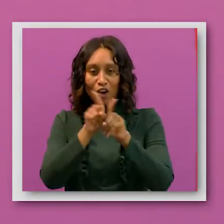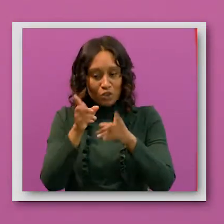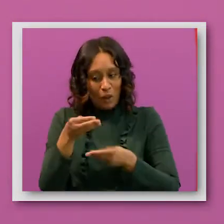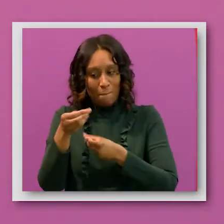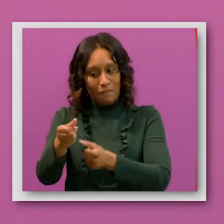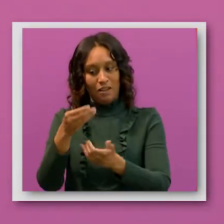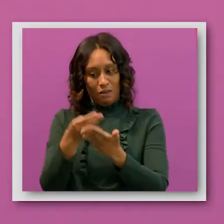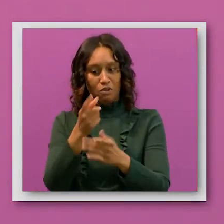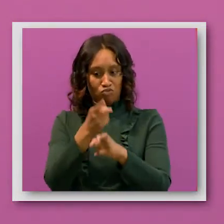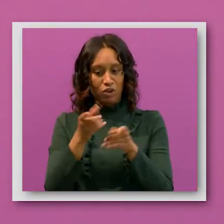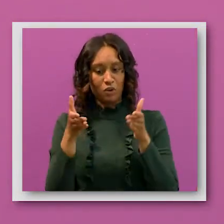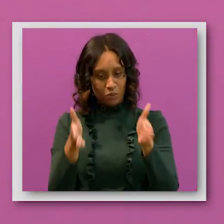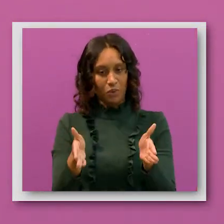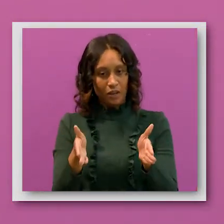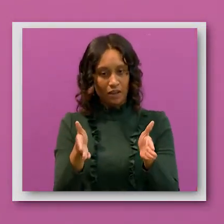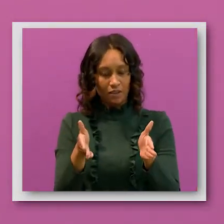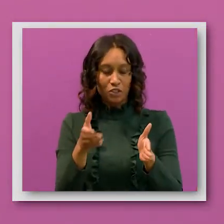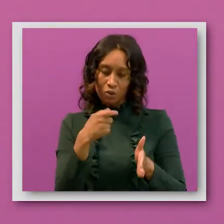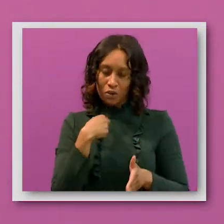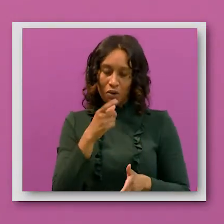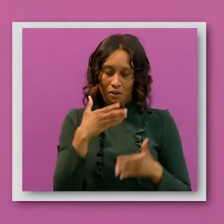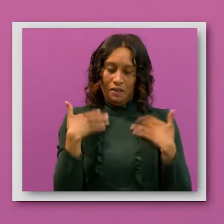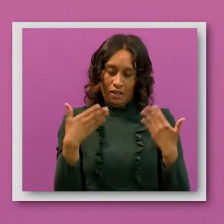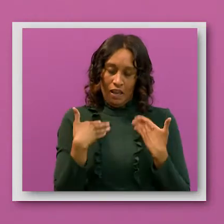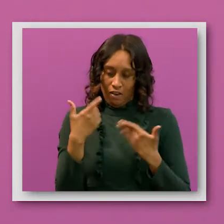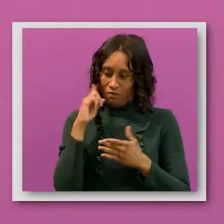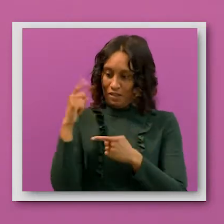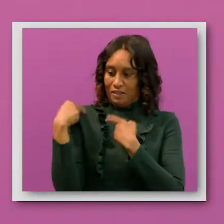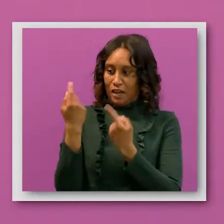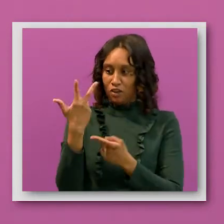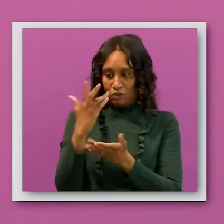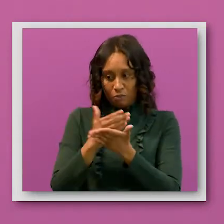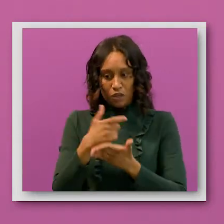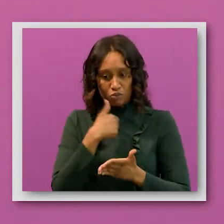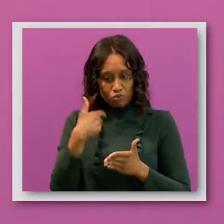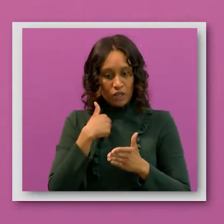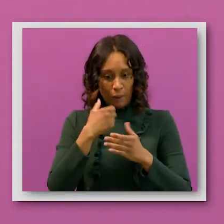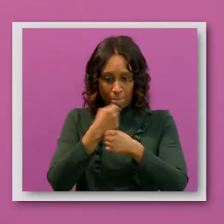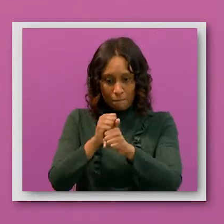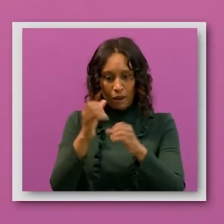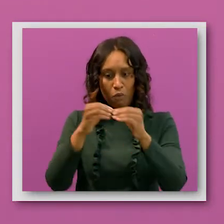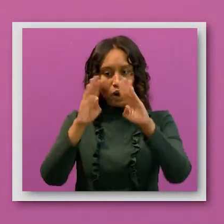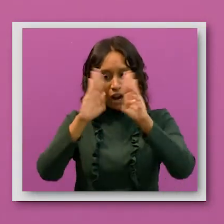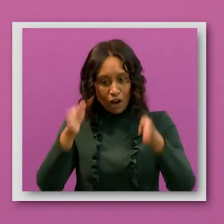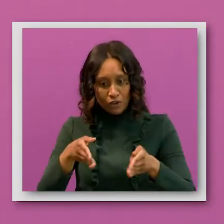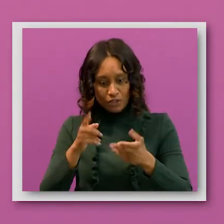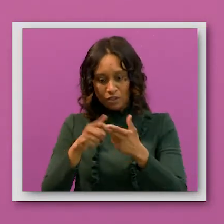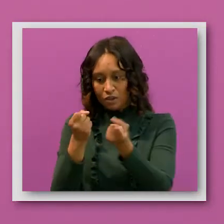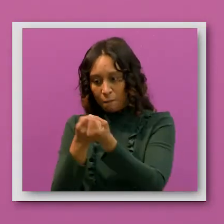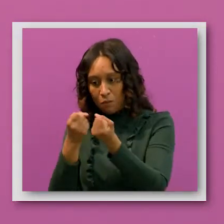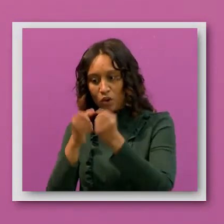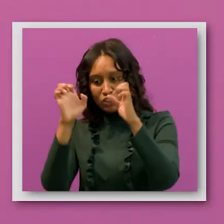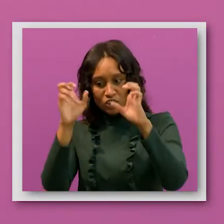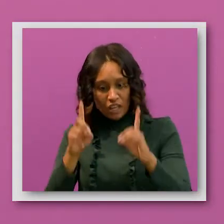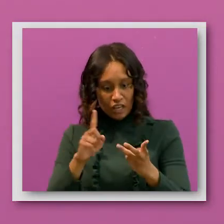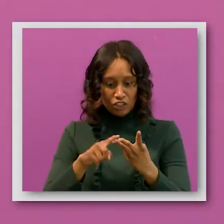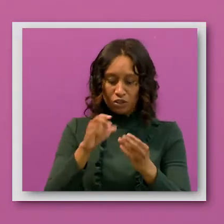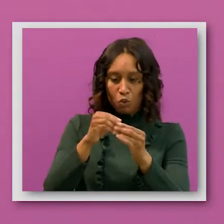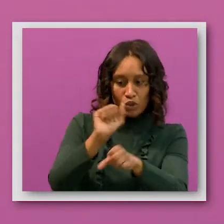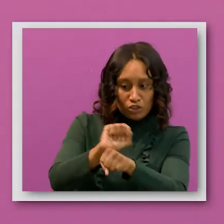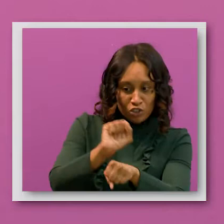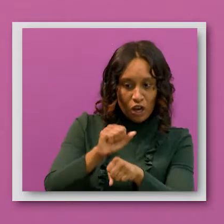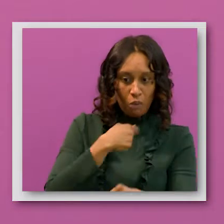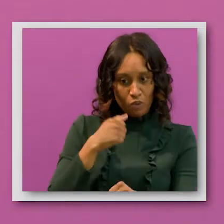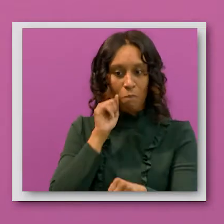spend the money the right way, to produce all of the housing and education needs and jobs and opportunity that